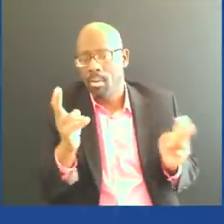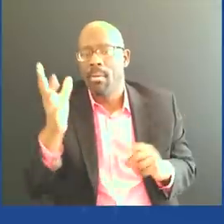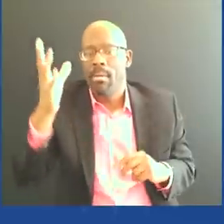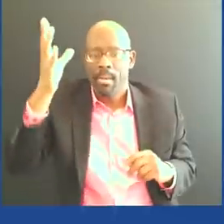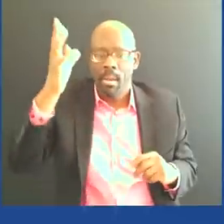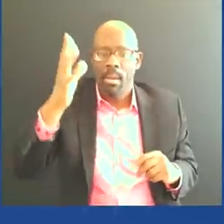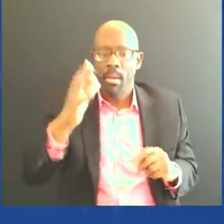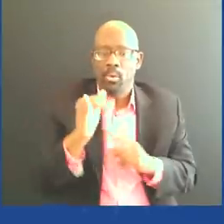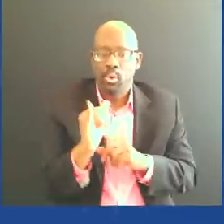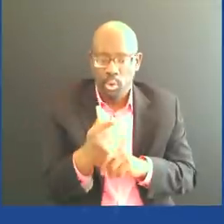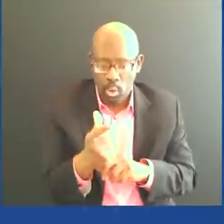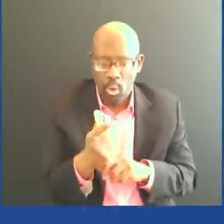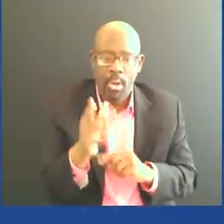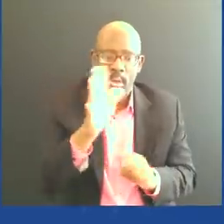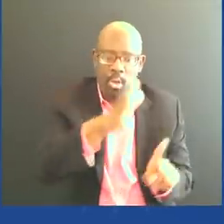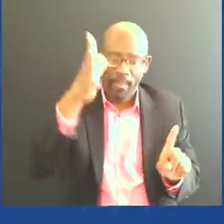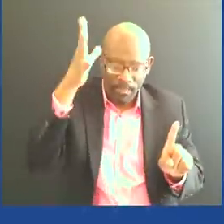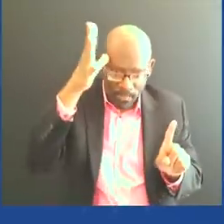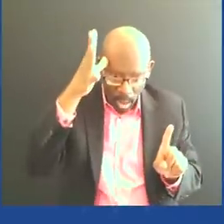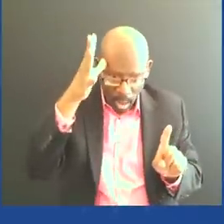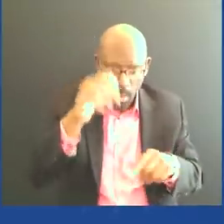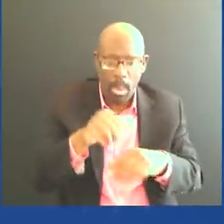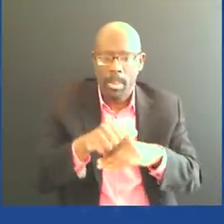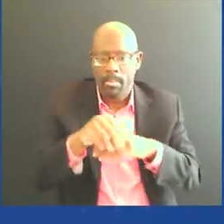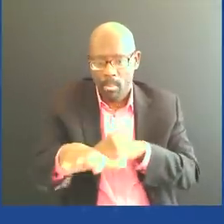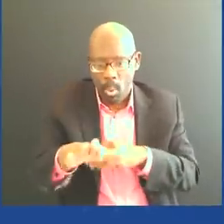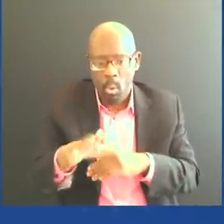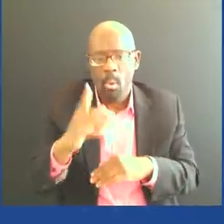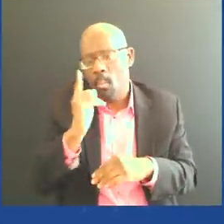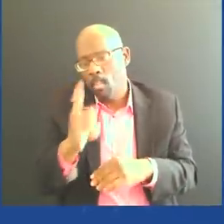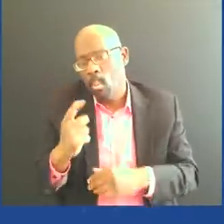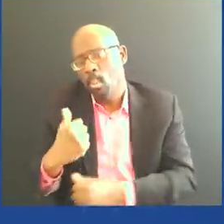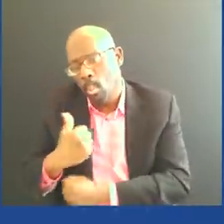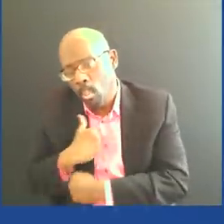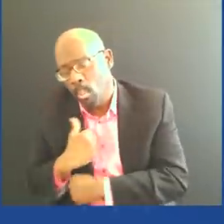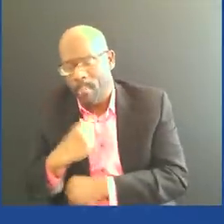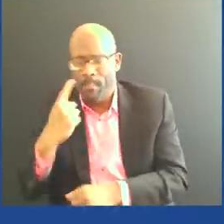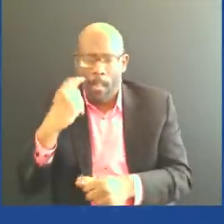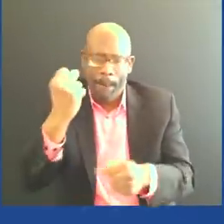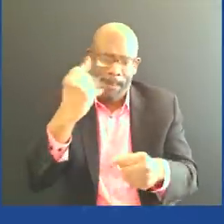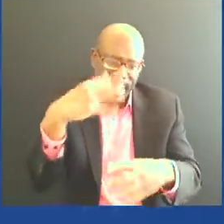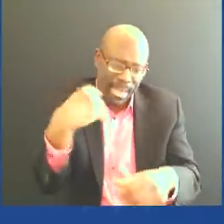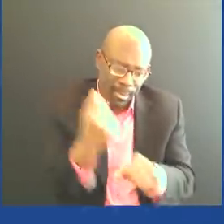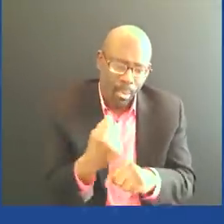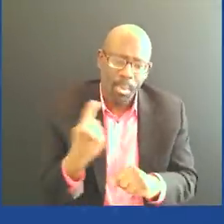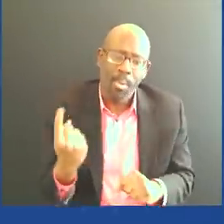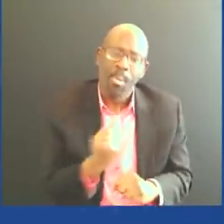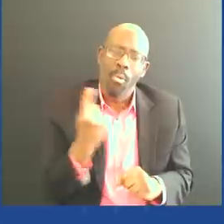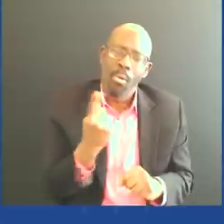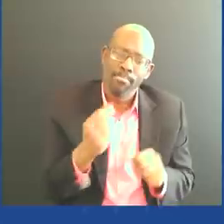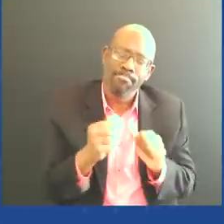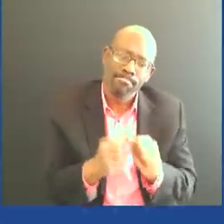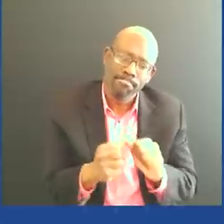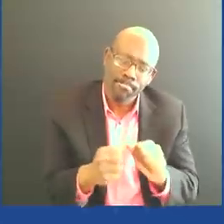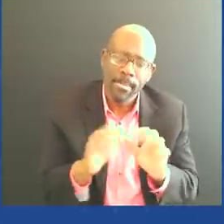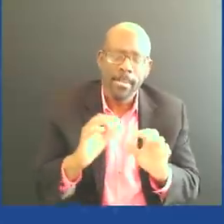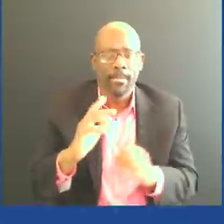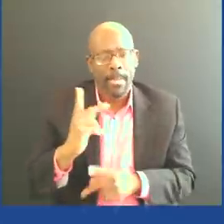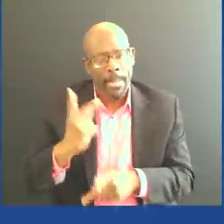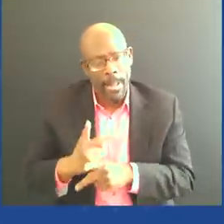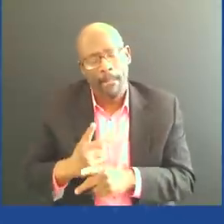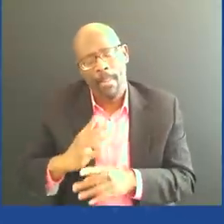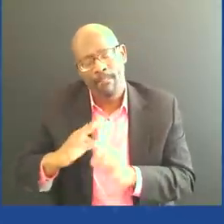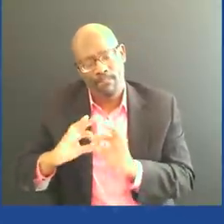She always holds our military and their families in her heart, and that is not hyperbole. That's real. And I'm